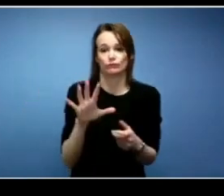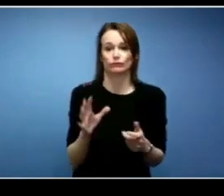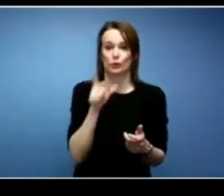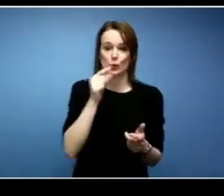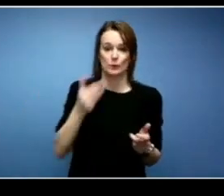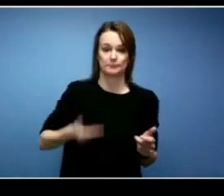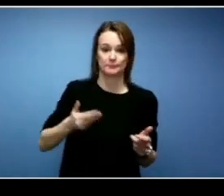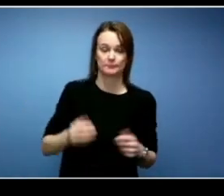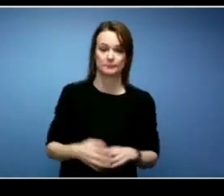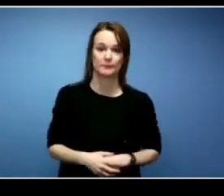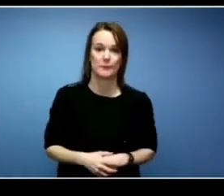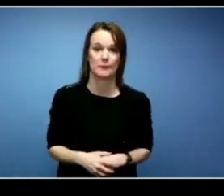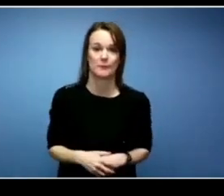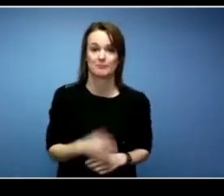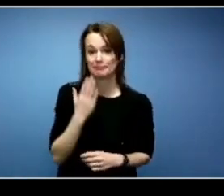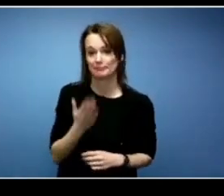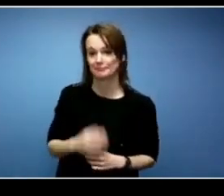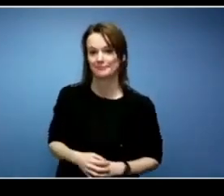Thank